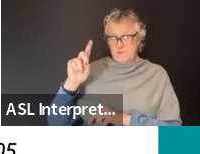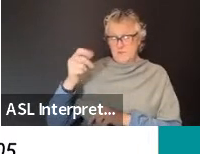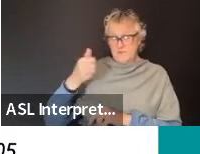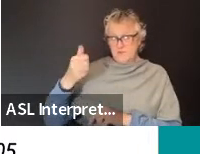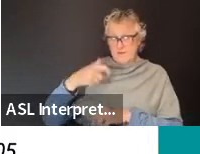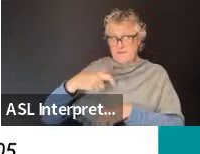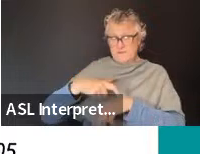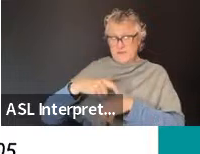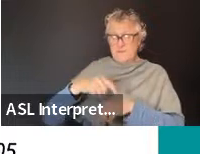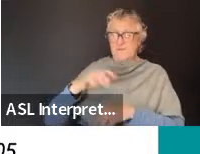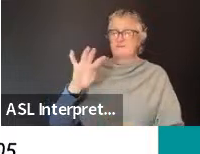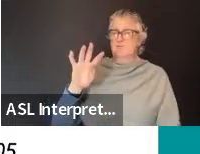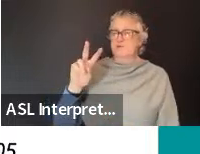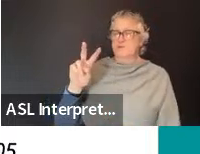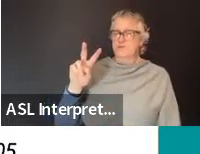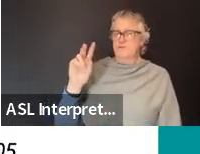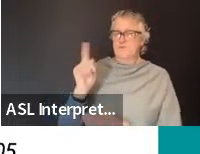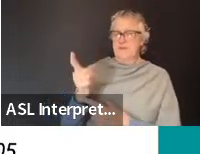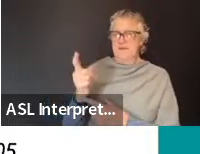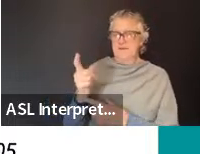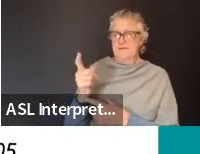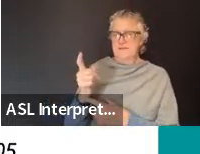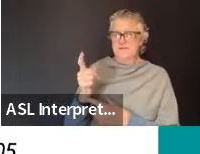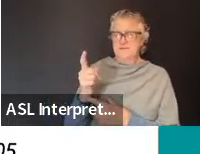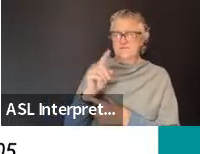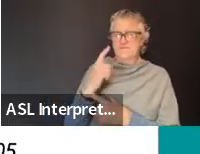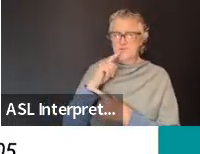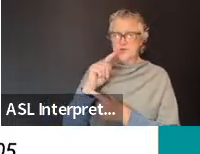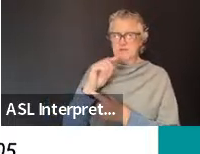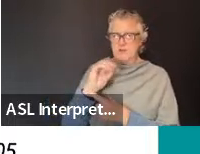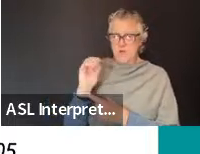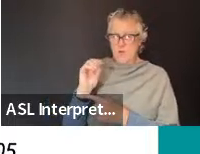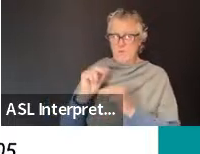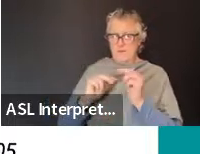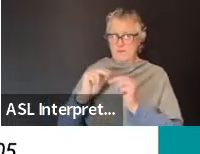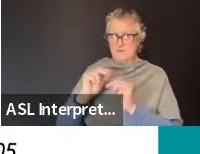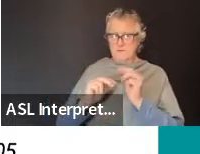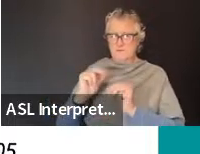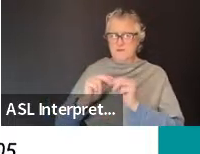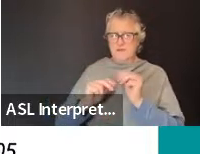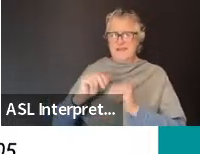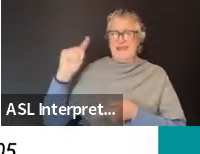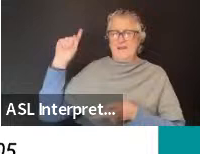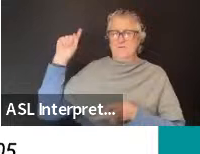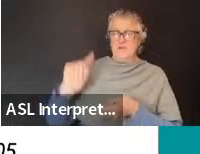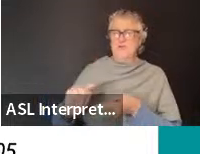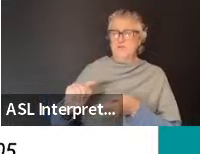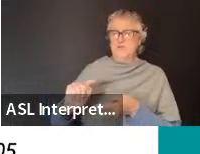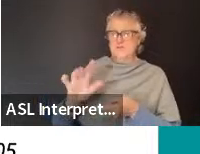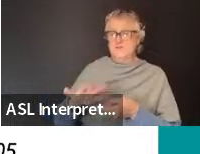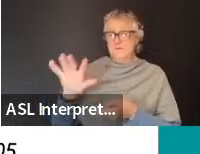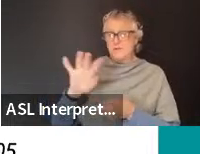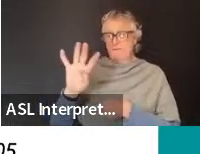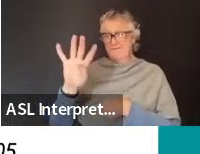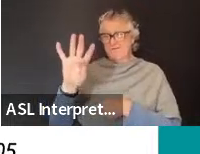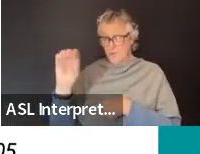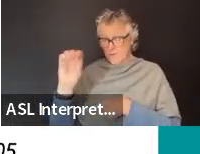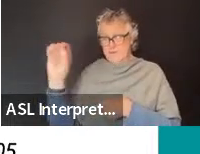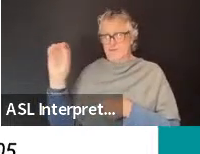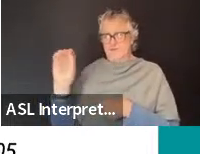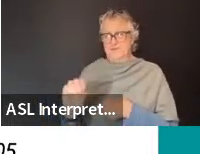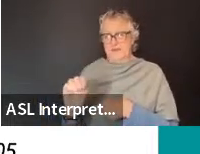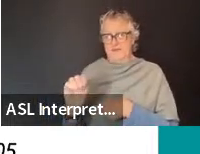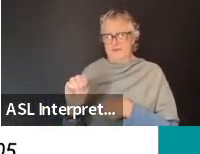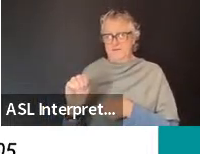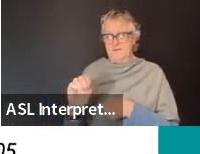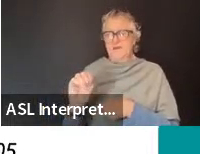minutes for that origin destination pair. It reduces almost 40% to about 26 minutes with the modified LPA with 1